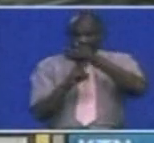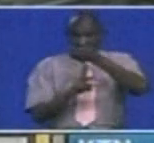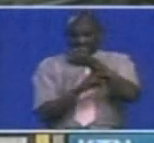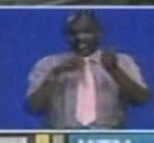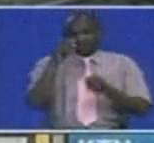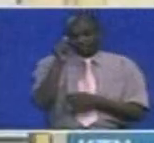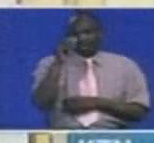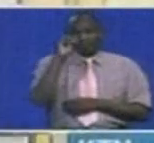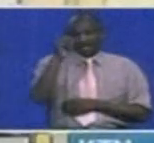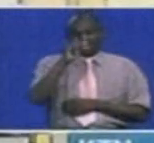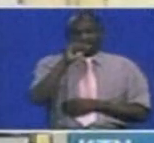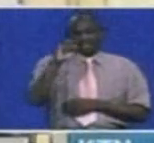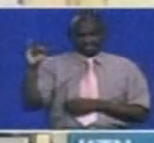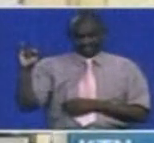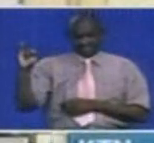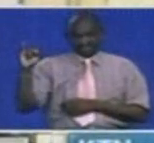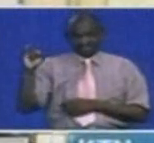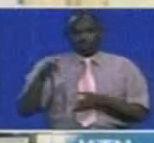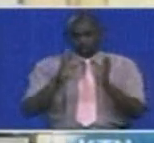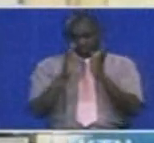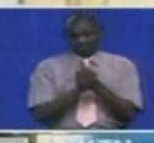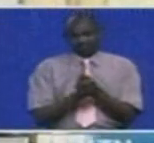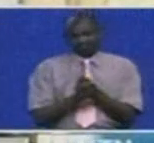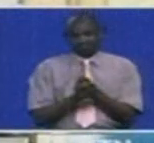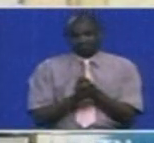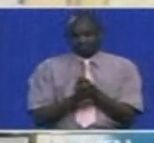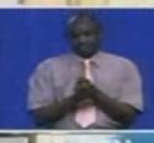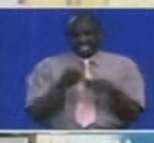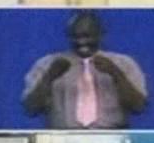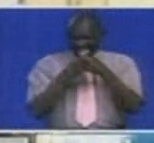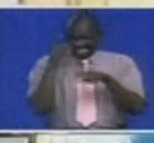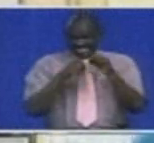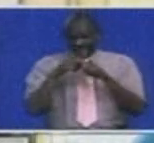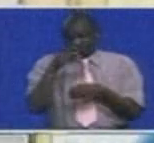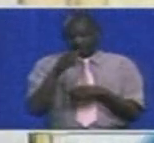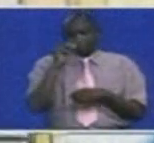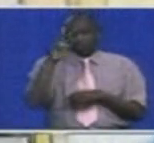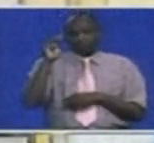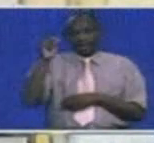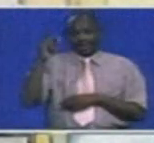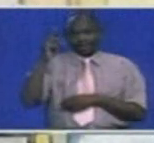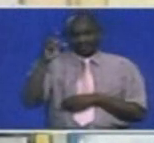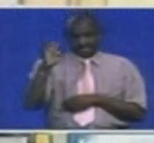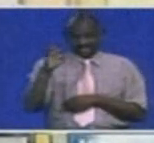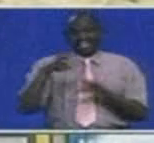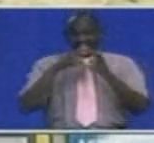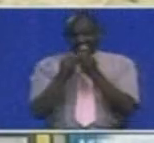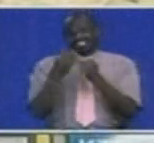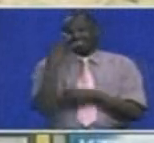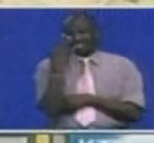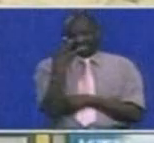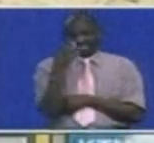the Masii Tower Road. 9-year-old Mwe Mwende Mwasia, a class 3 pupil.